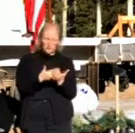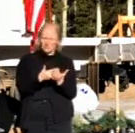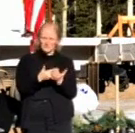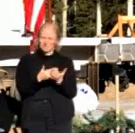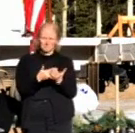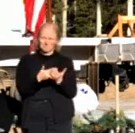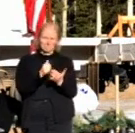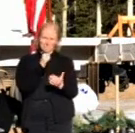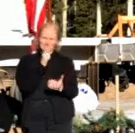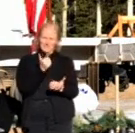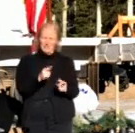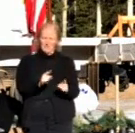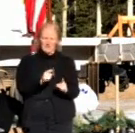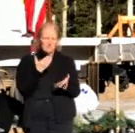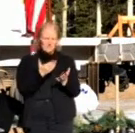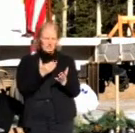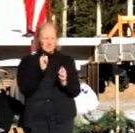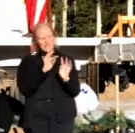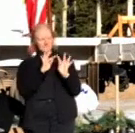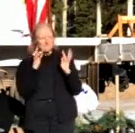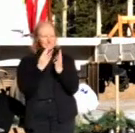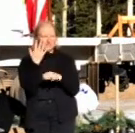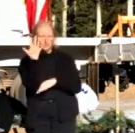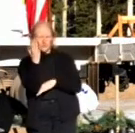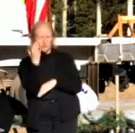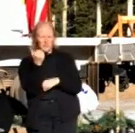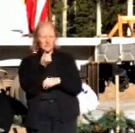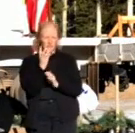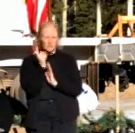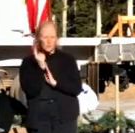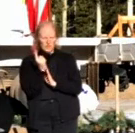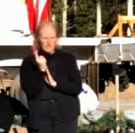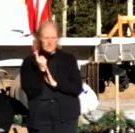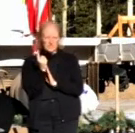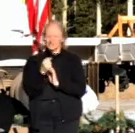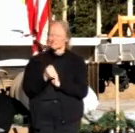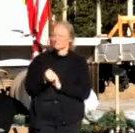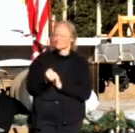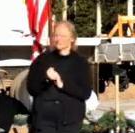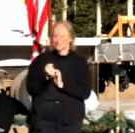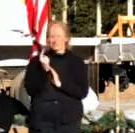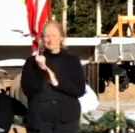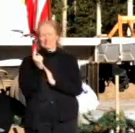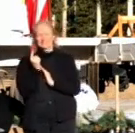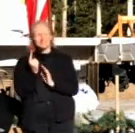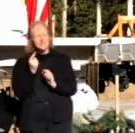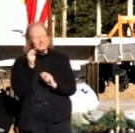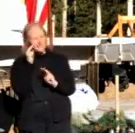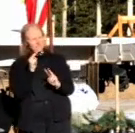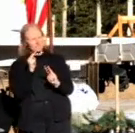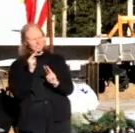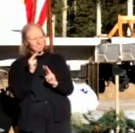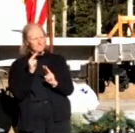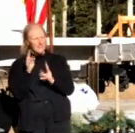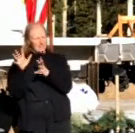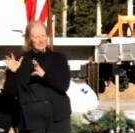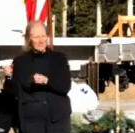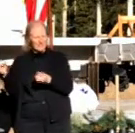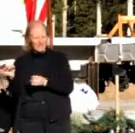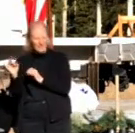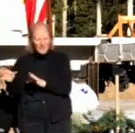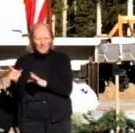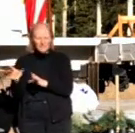getting along at all. Maybe they can stand around the tree and just for a few minutes or a few seconds, they can leave that away, leave it